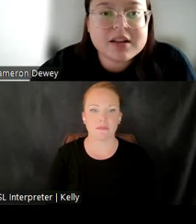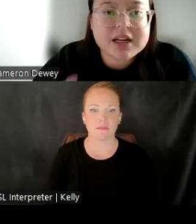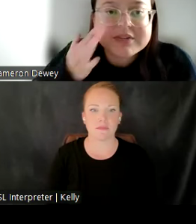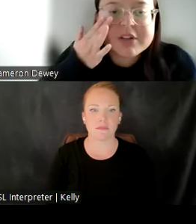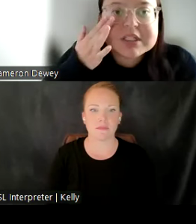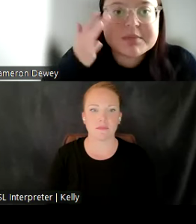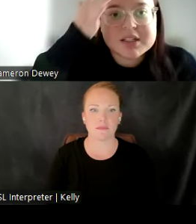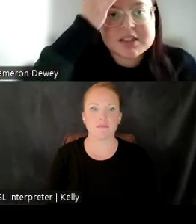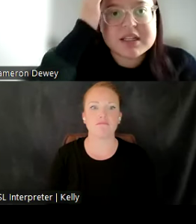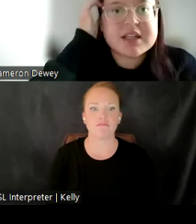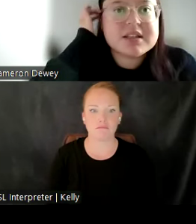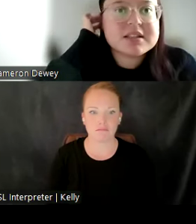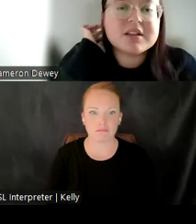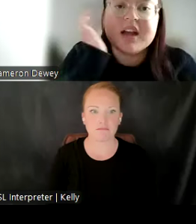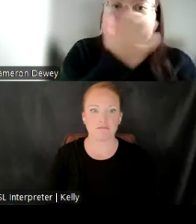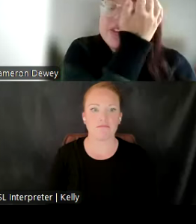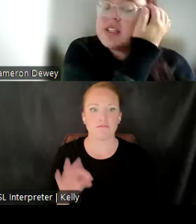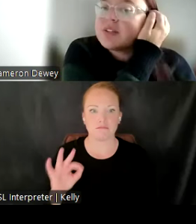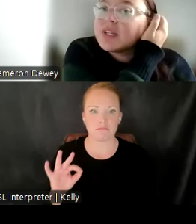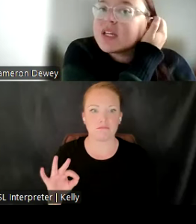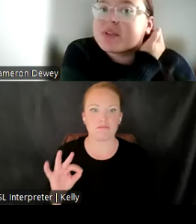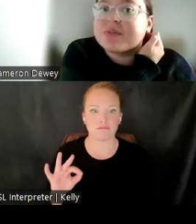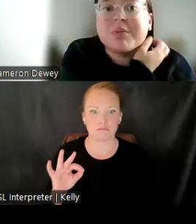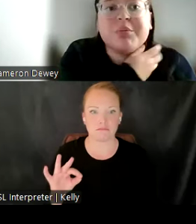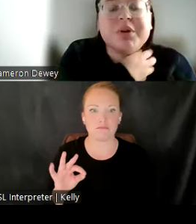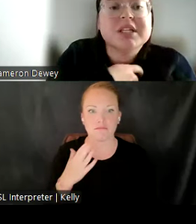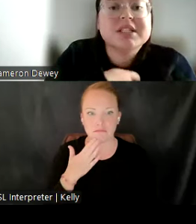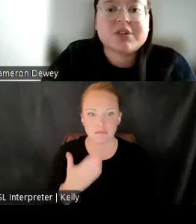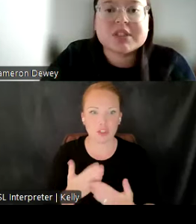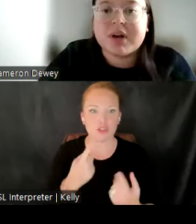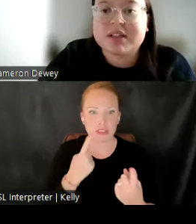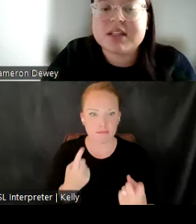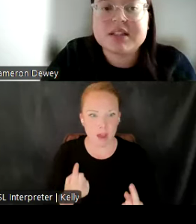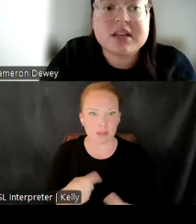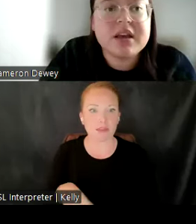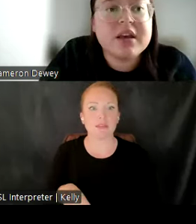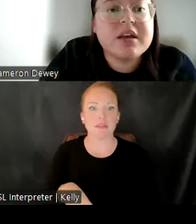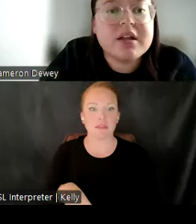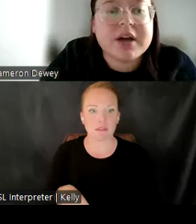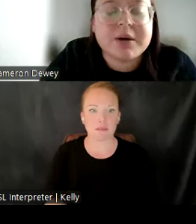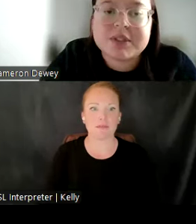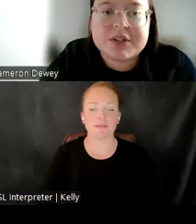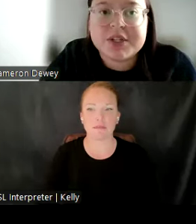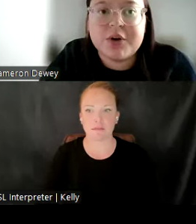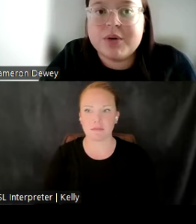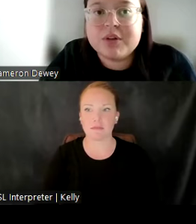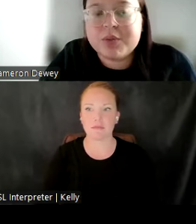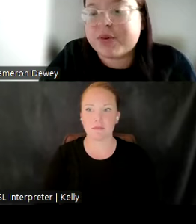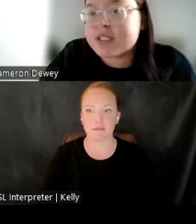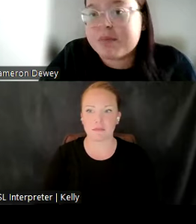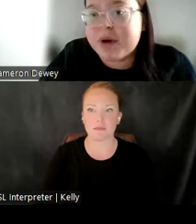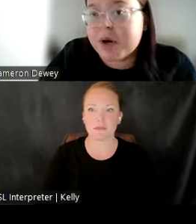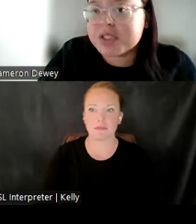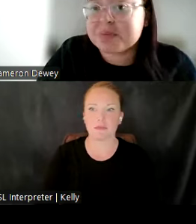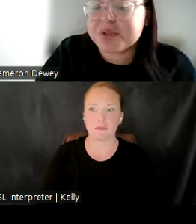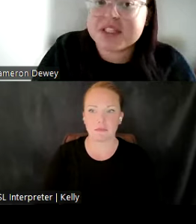Seeing a lot of good responses, a lot about the different types of immobilities and responses. That was also the